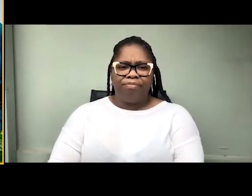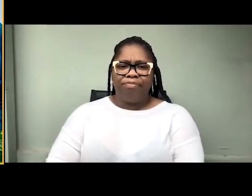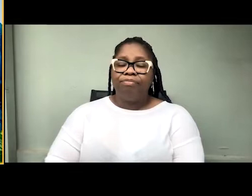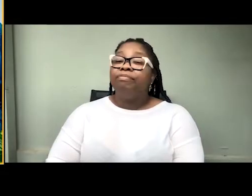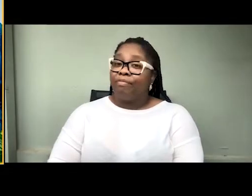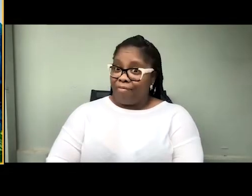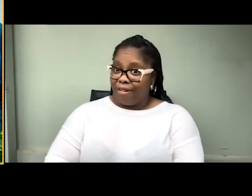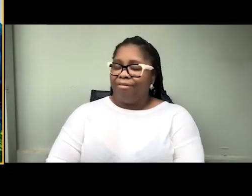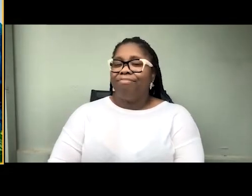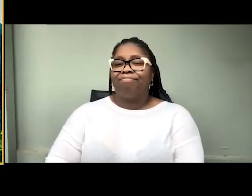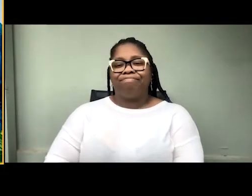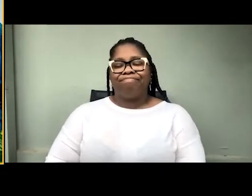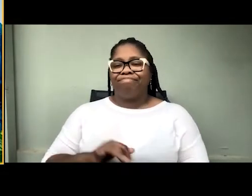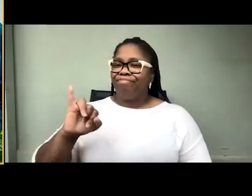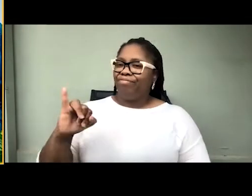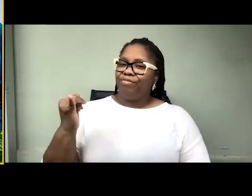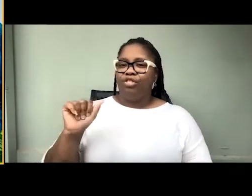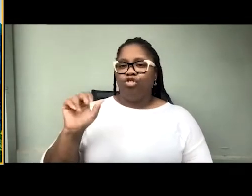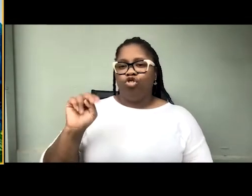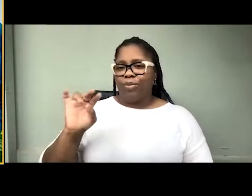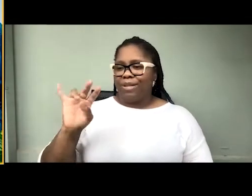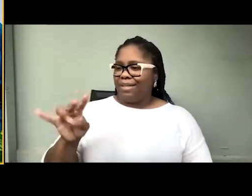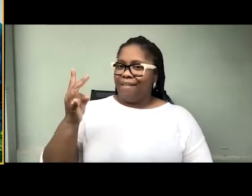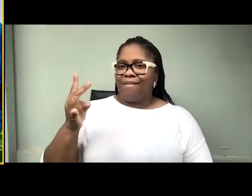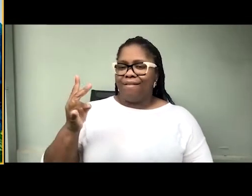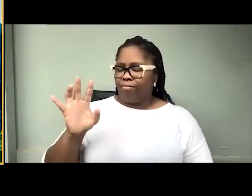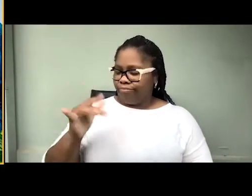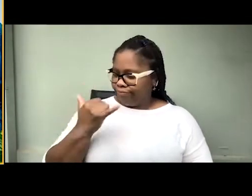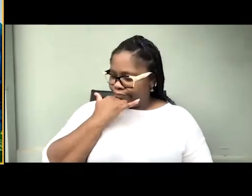So in the end, January 6th,